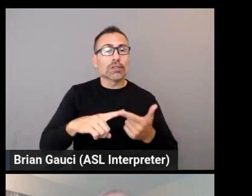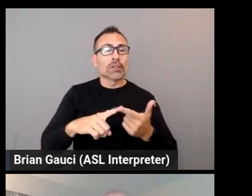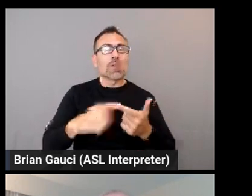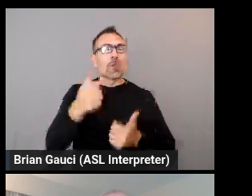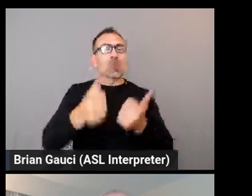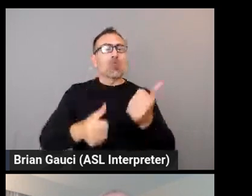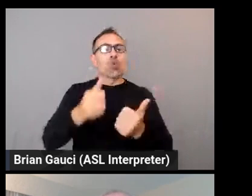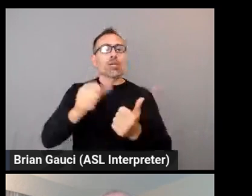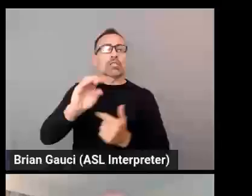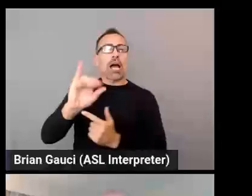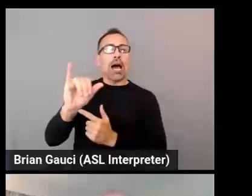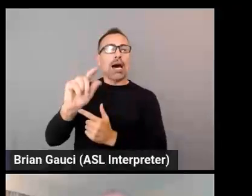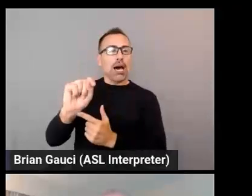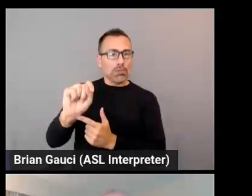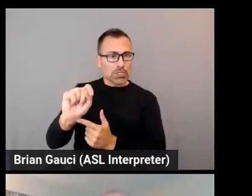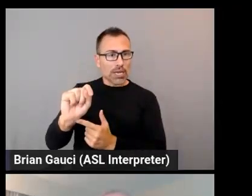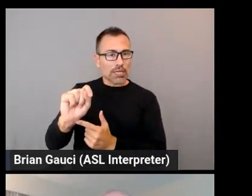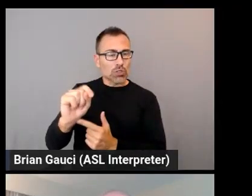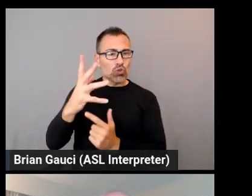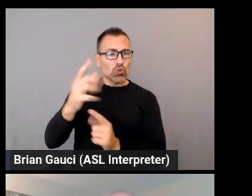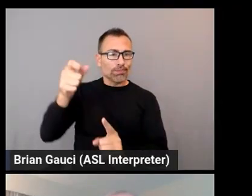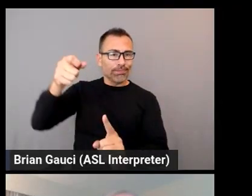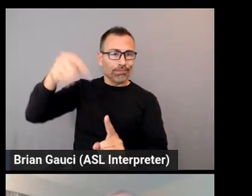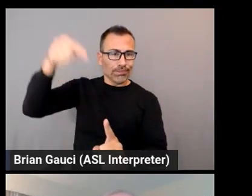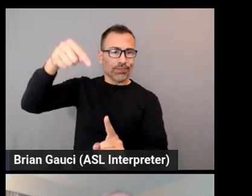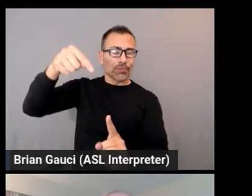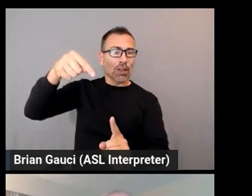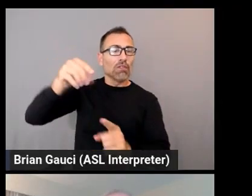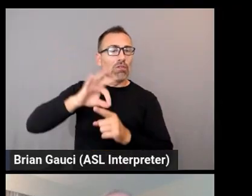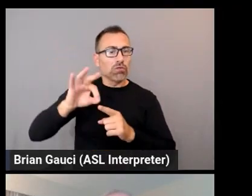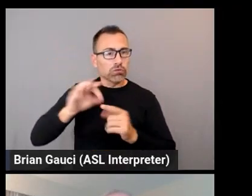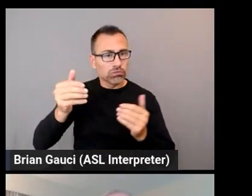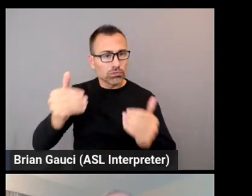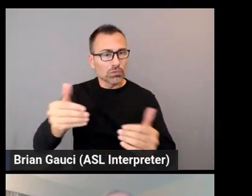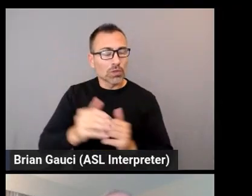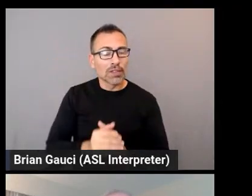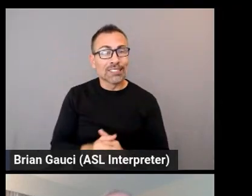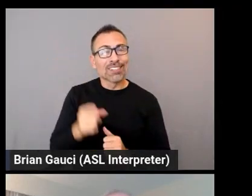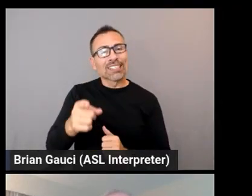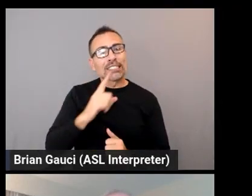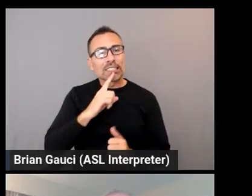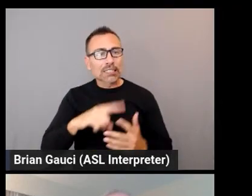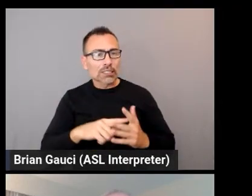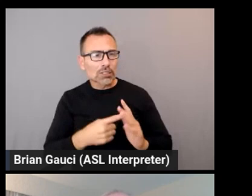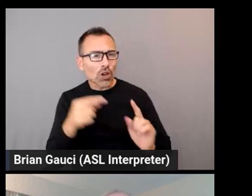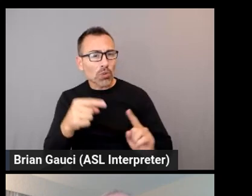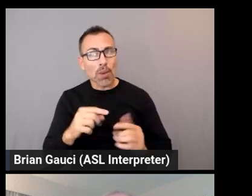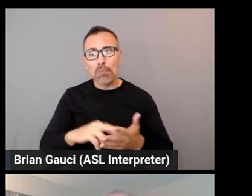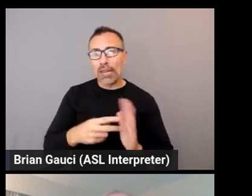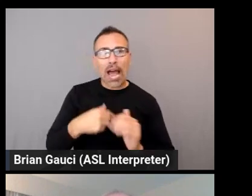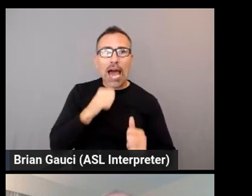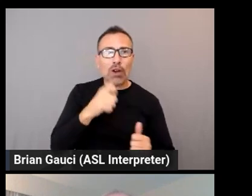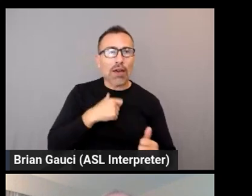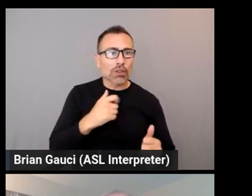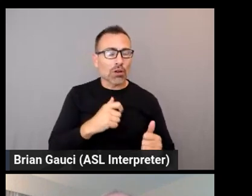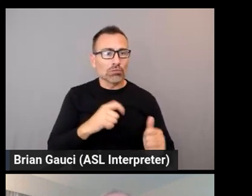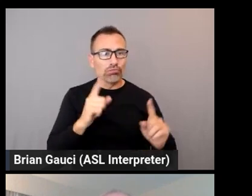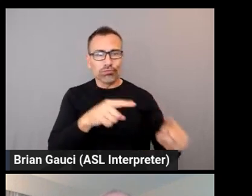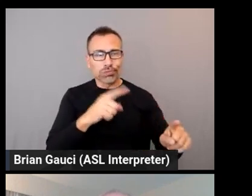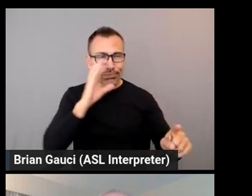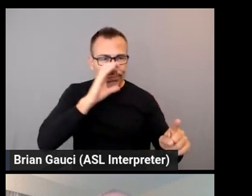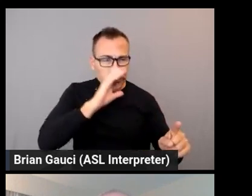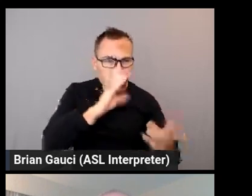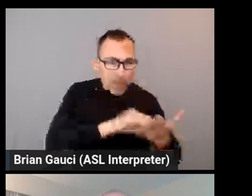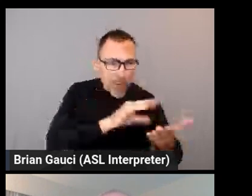But that's a starting point that gets you going. That for you, you don't have to go and learn all the things necessary to get your application running. And then let